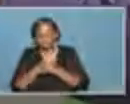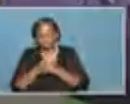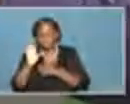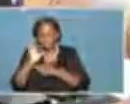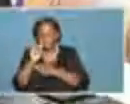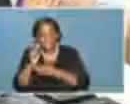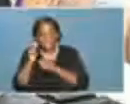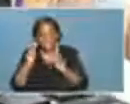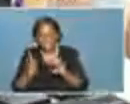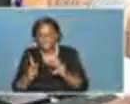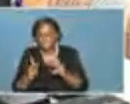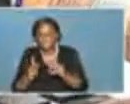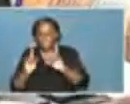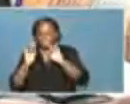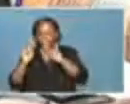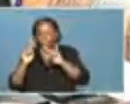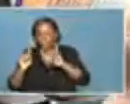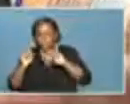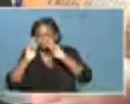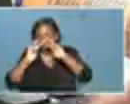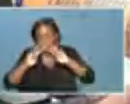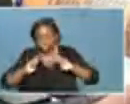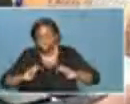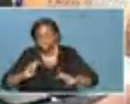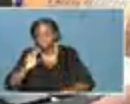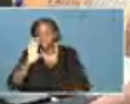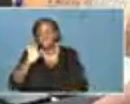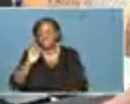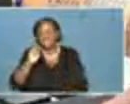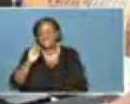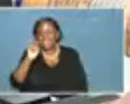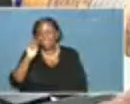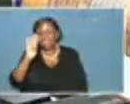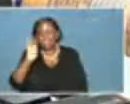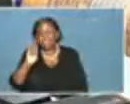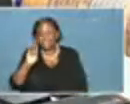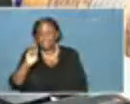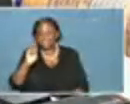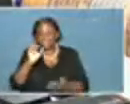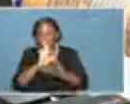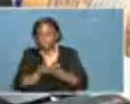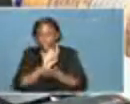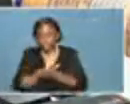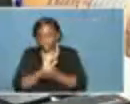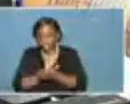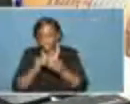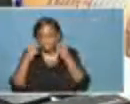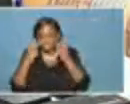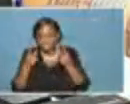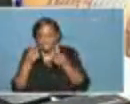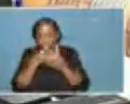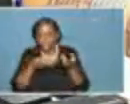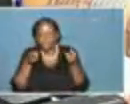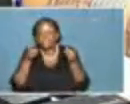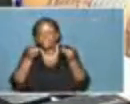go online, search cannabis schools, and you could now prepare yourself for this emerging and this dynamic industry that is to